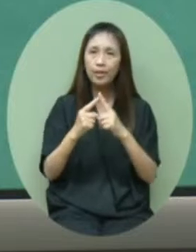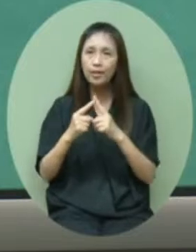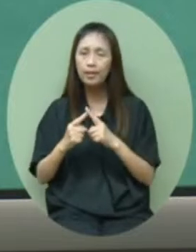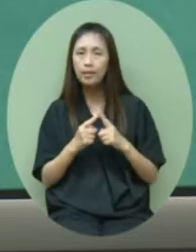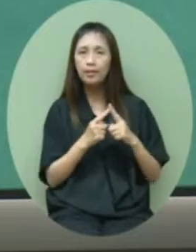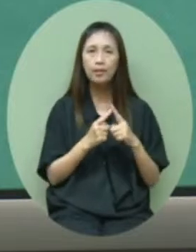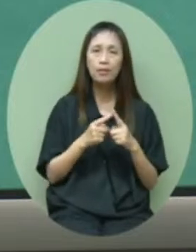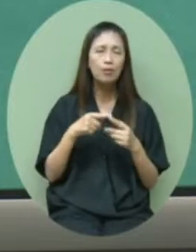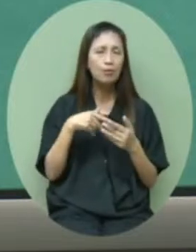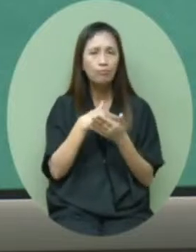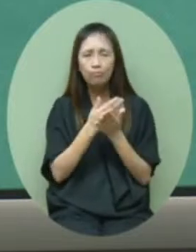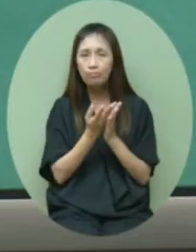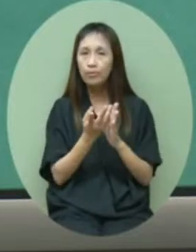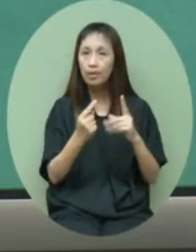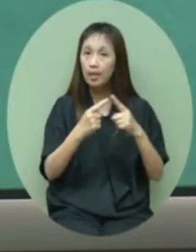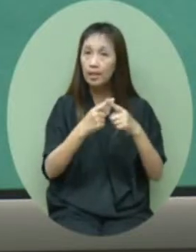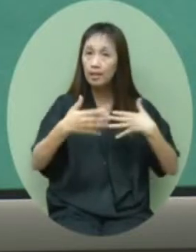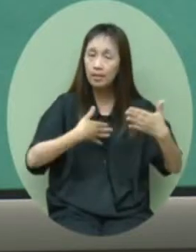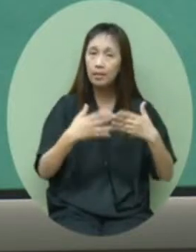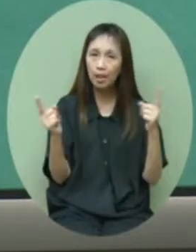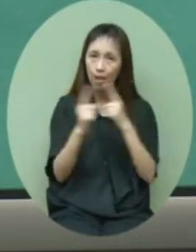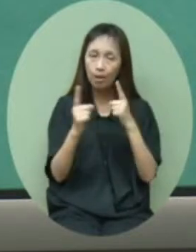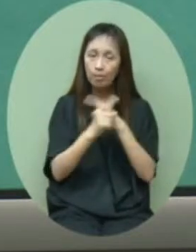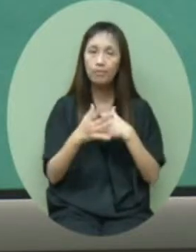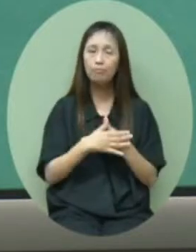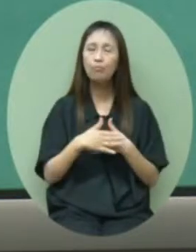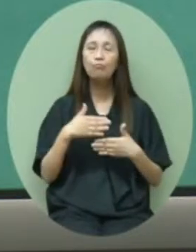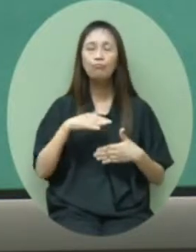I accompanied Mr. Xia in